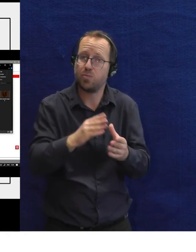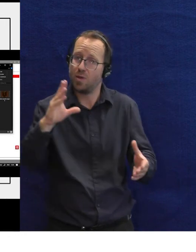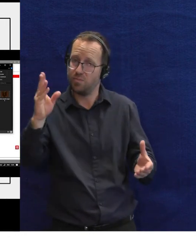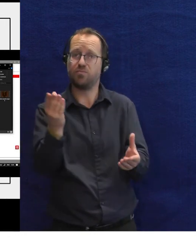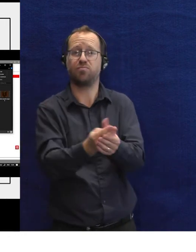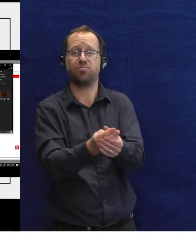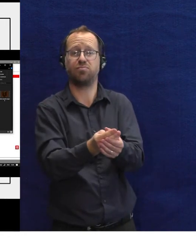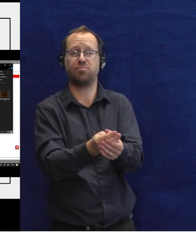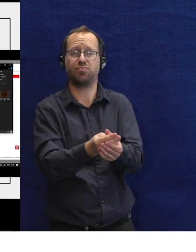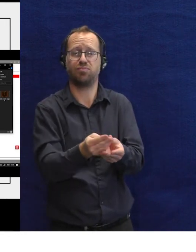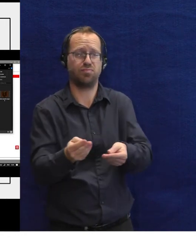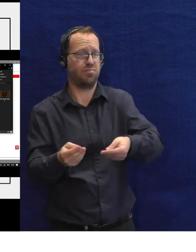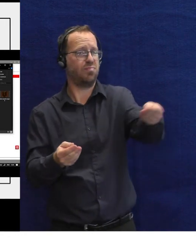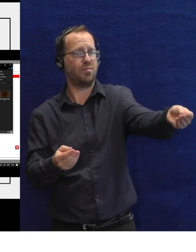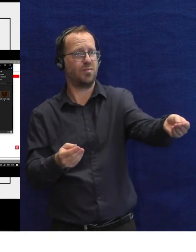which is a part of the AD suite.